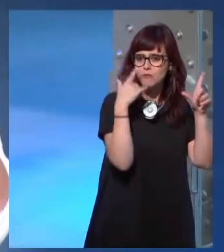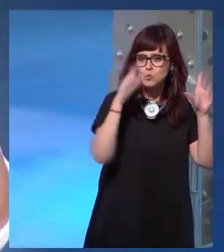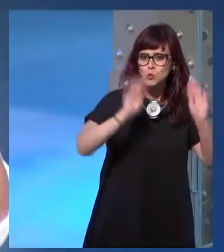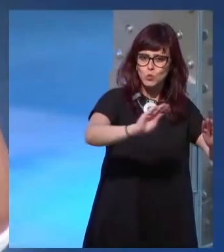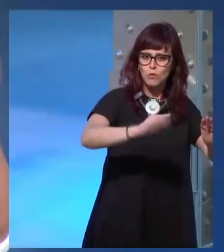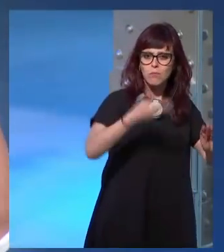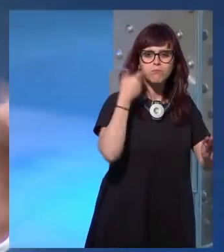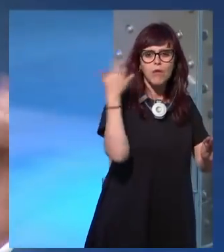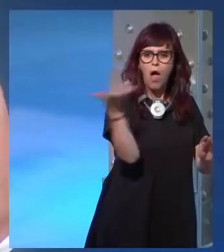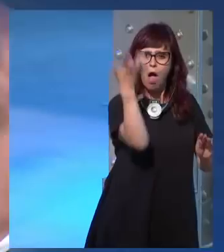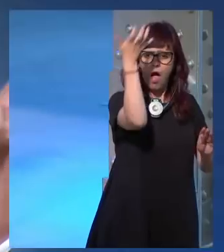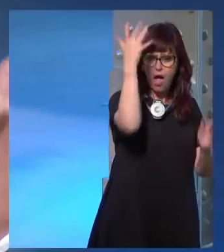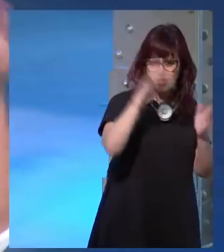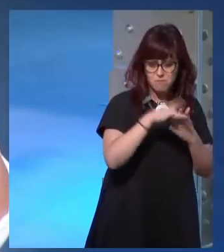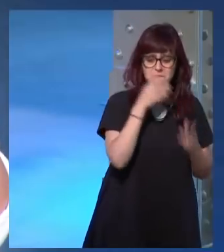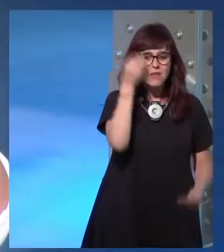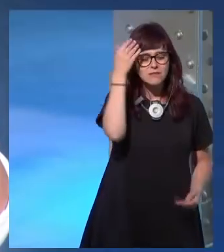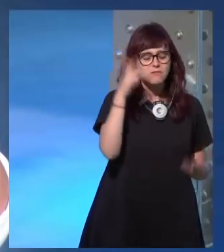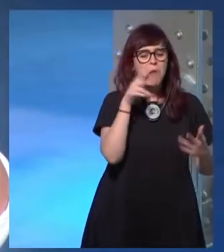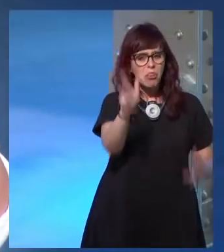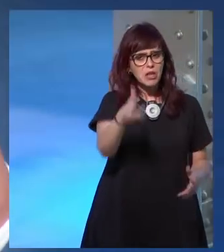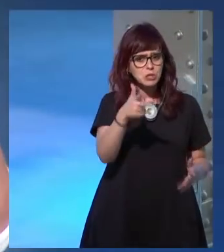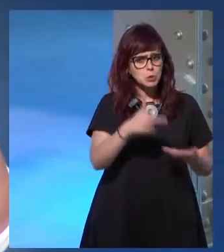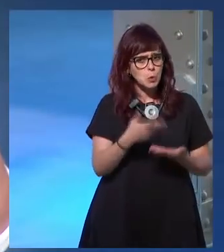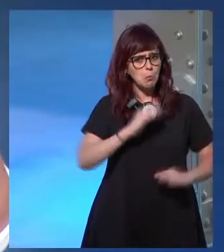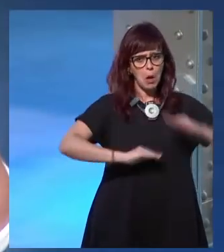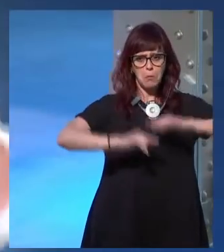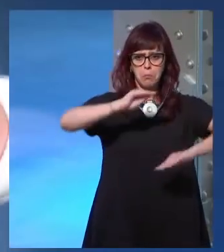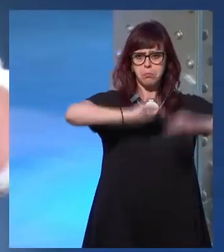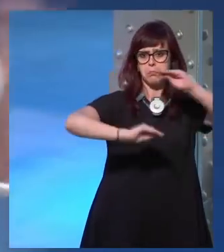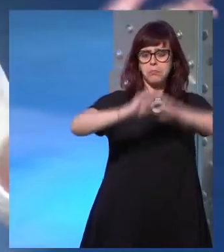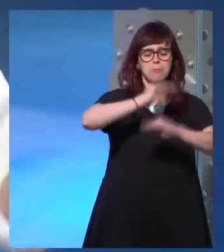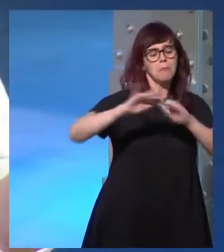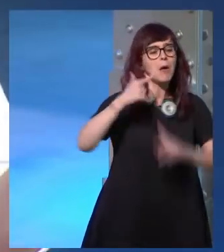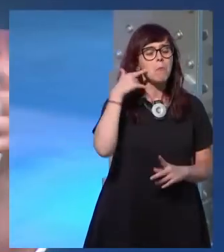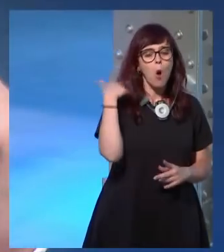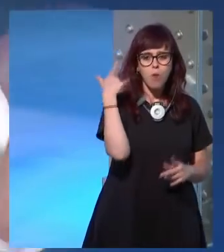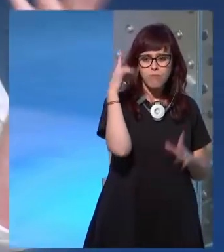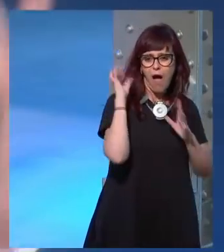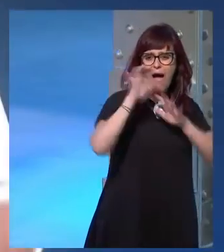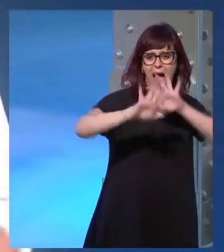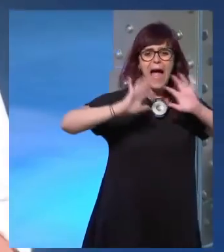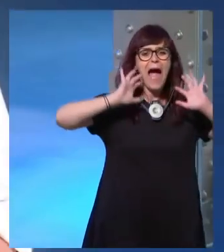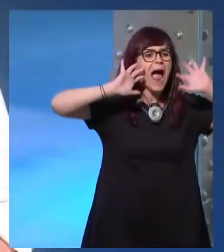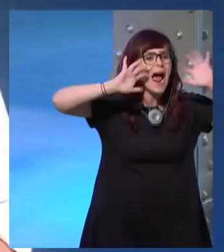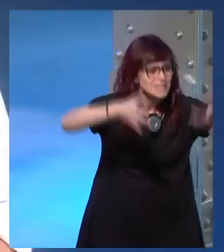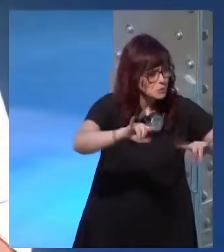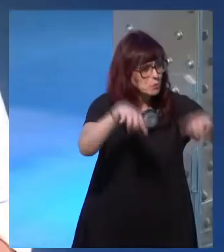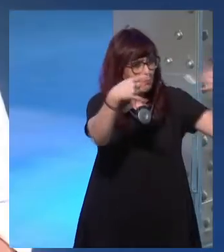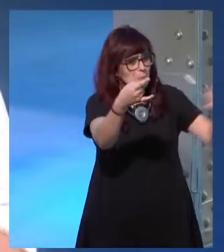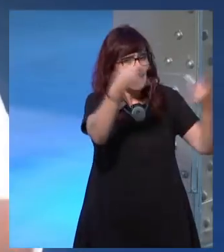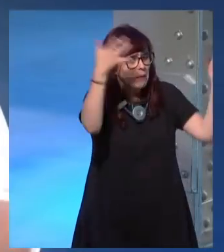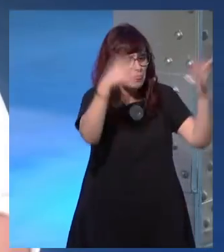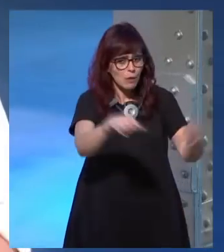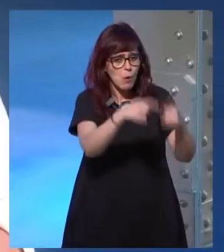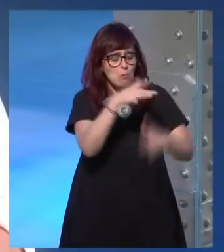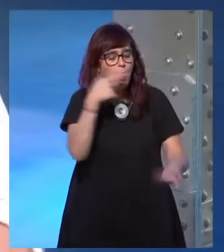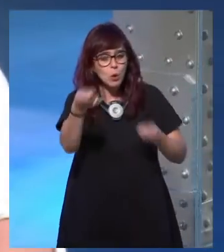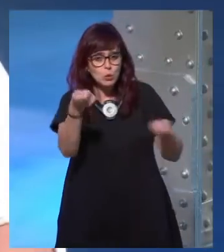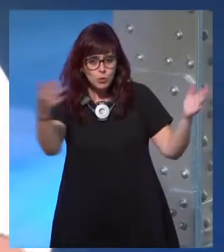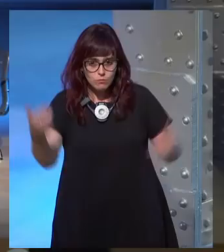entitled. They got more and more aggressive and assertive in what they were doing because they realized no one was there to stop them. So.